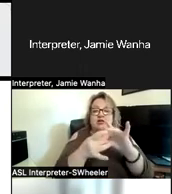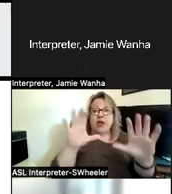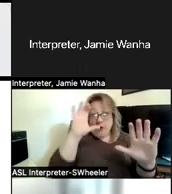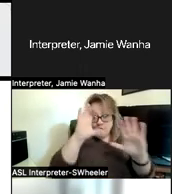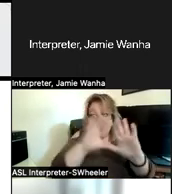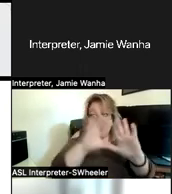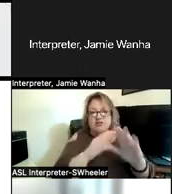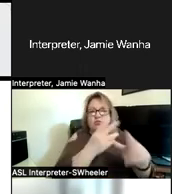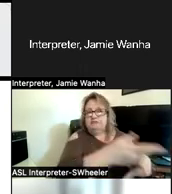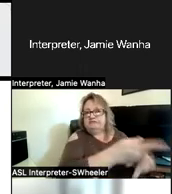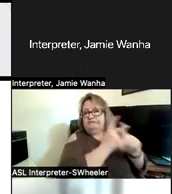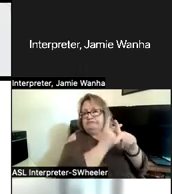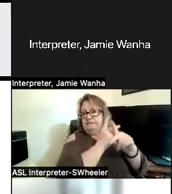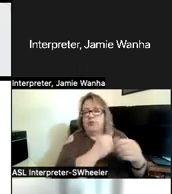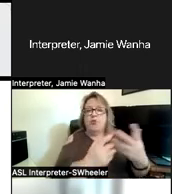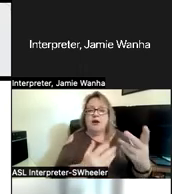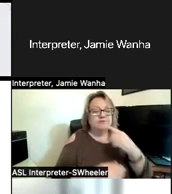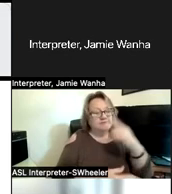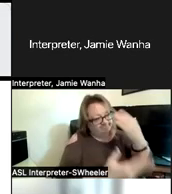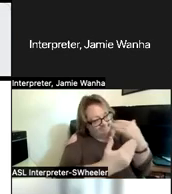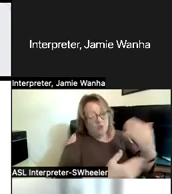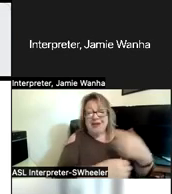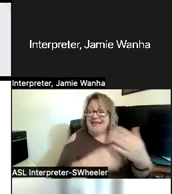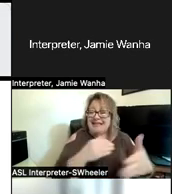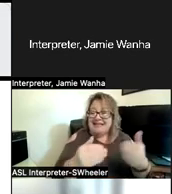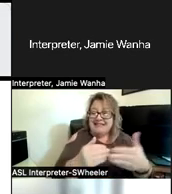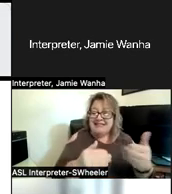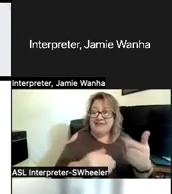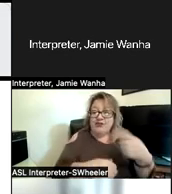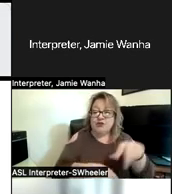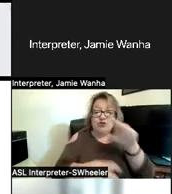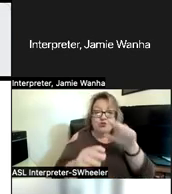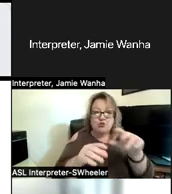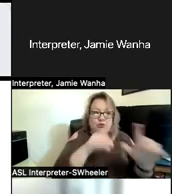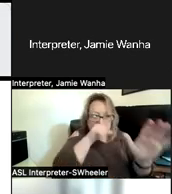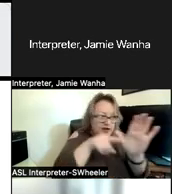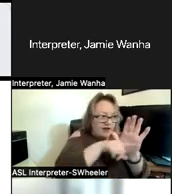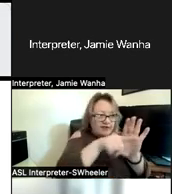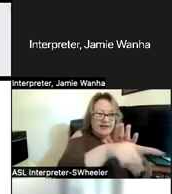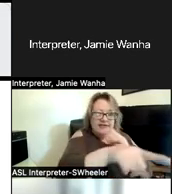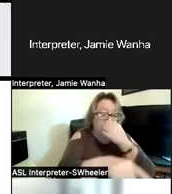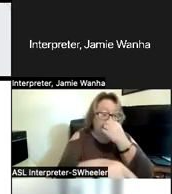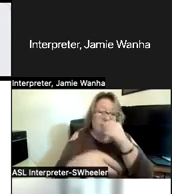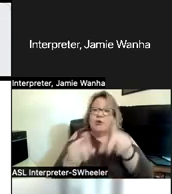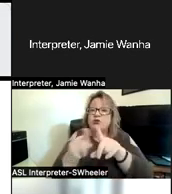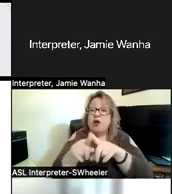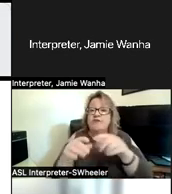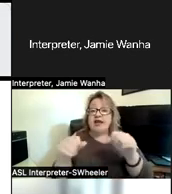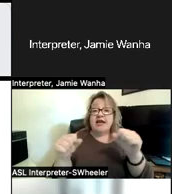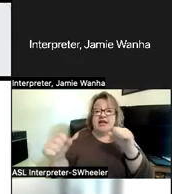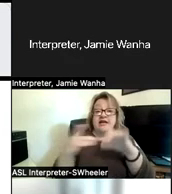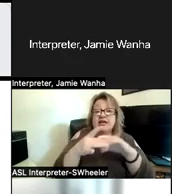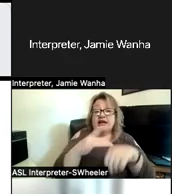materials. We wanted to make it as easy as we could for everybody to navigate. We also have the Shake Ready